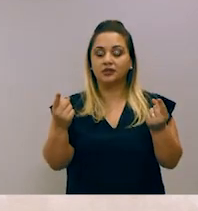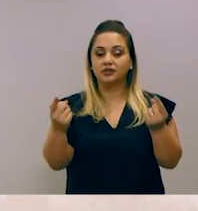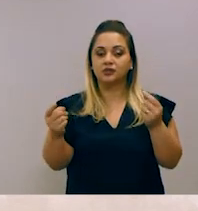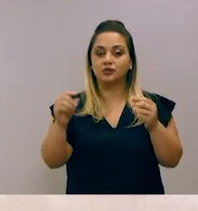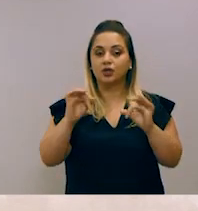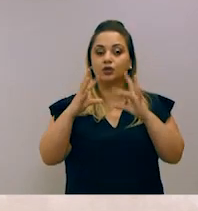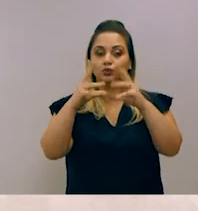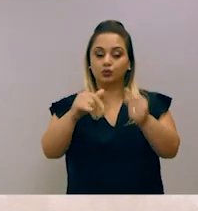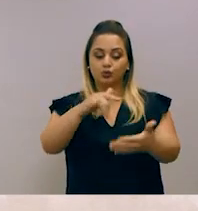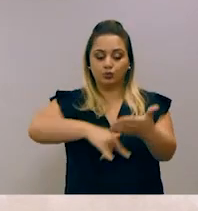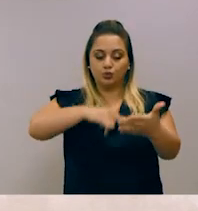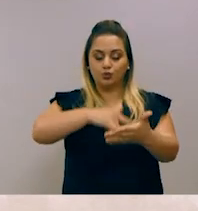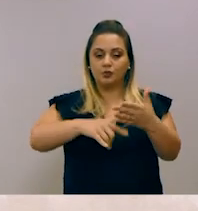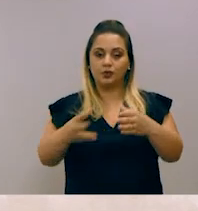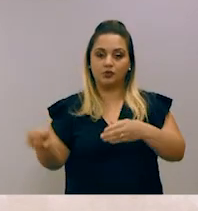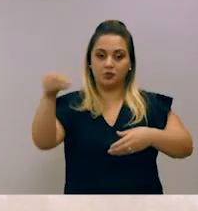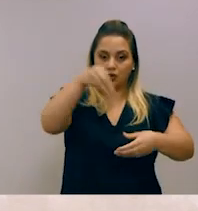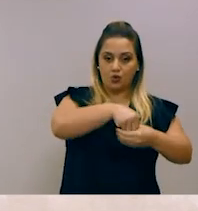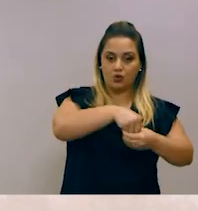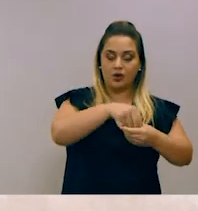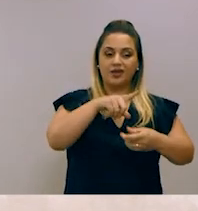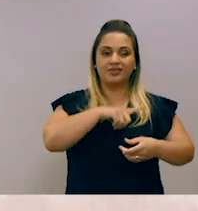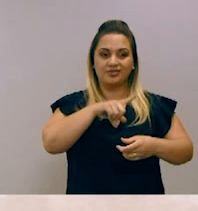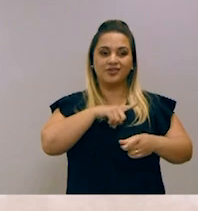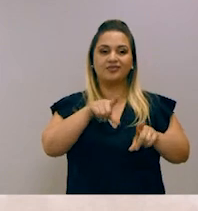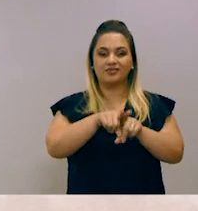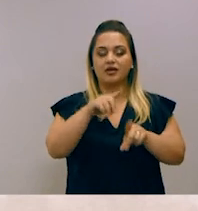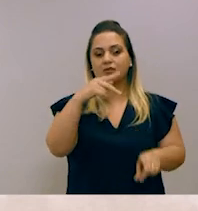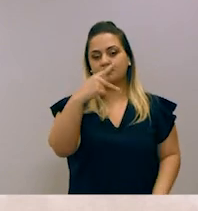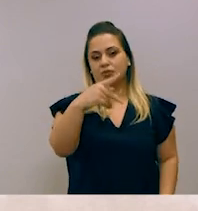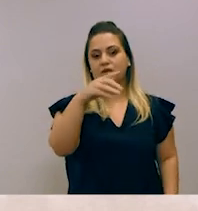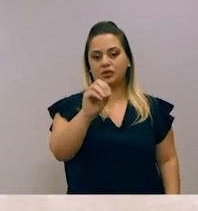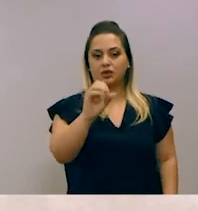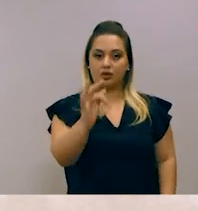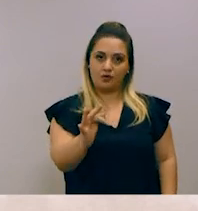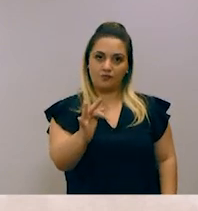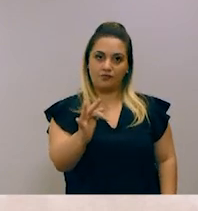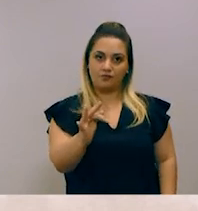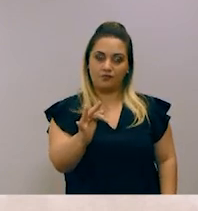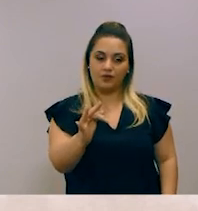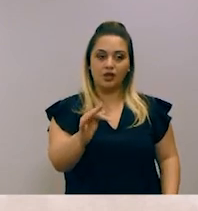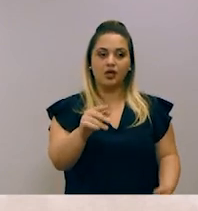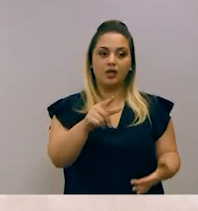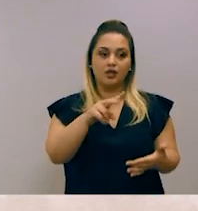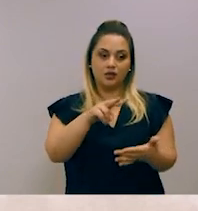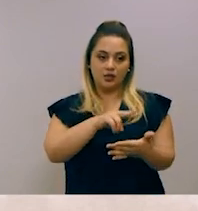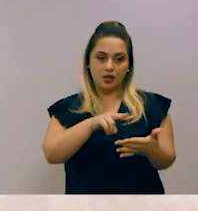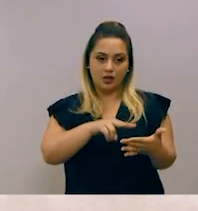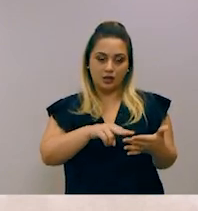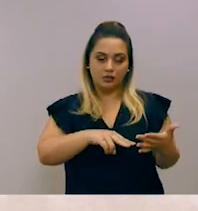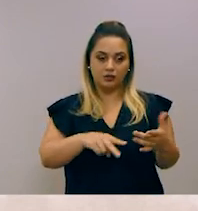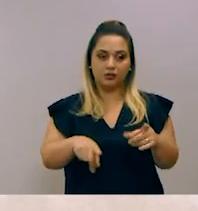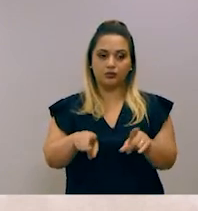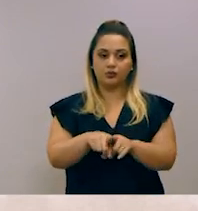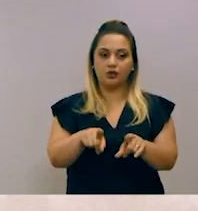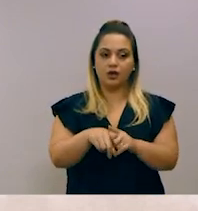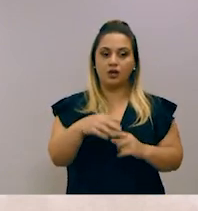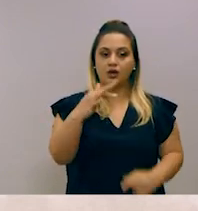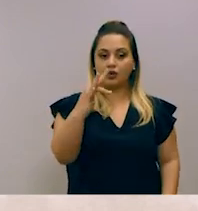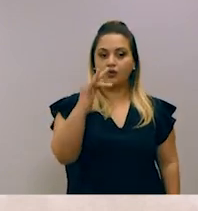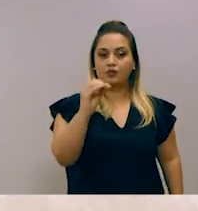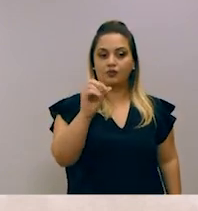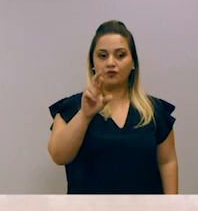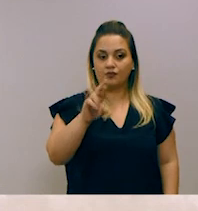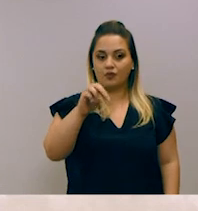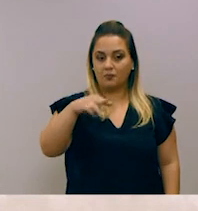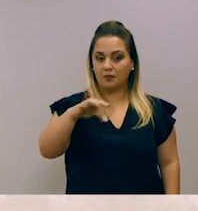it's available. But it's known that although PDF in the literature is a